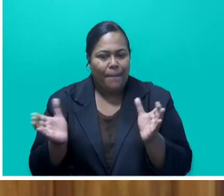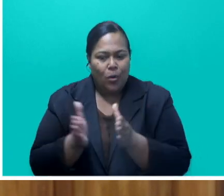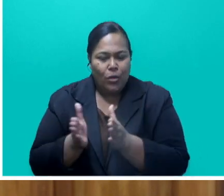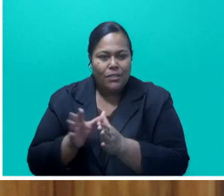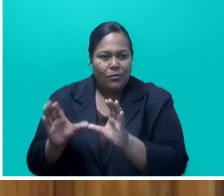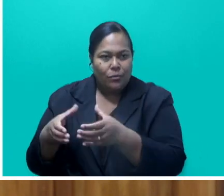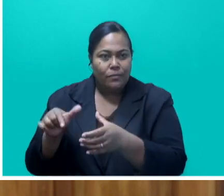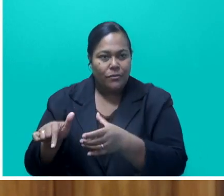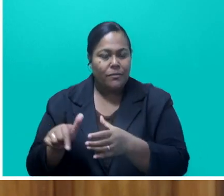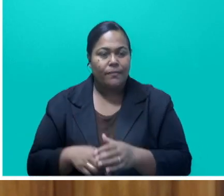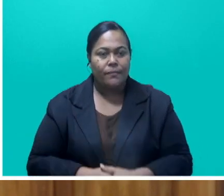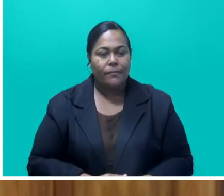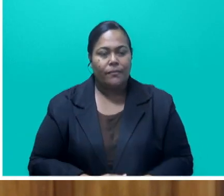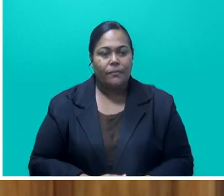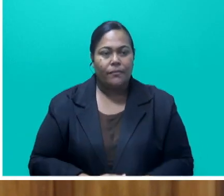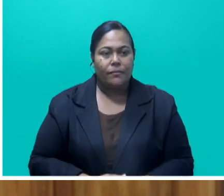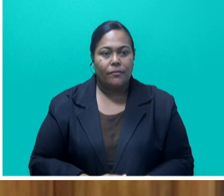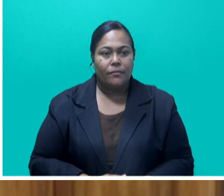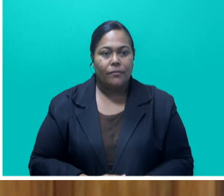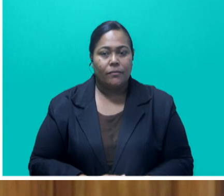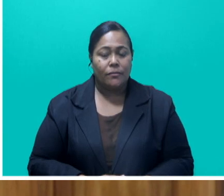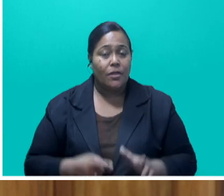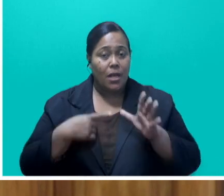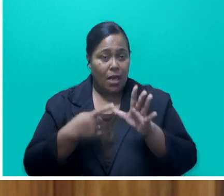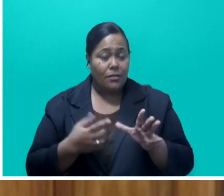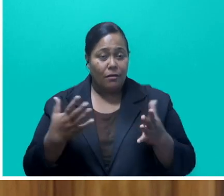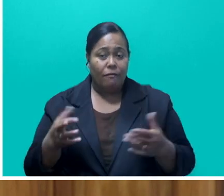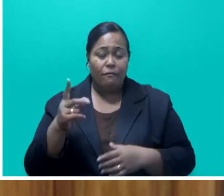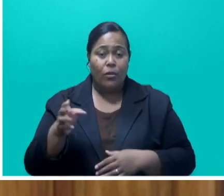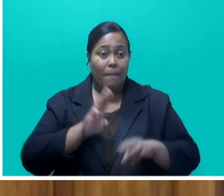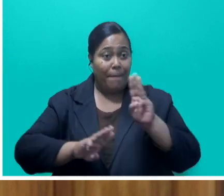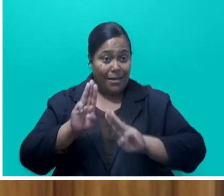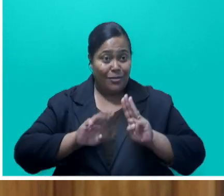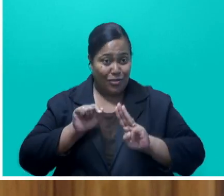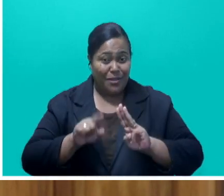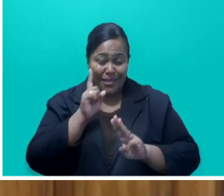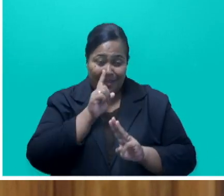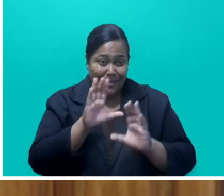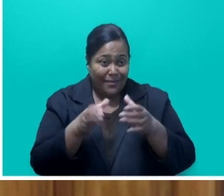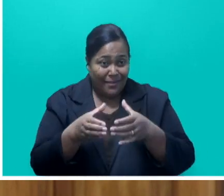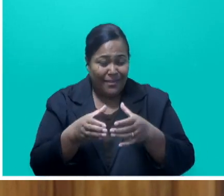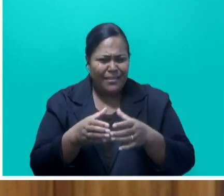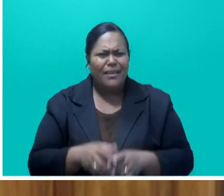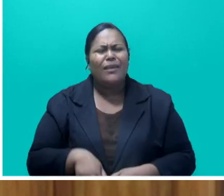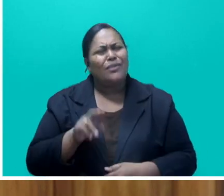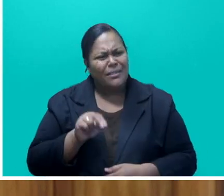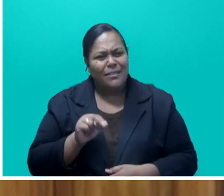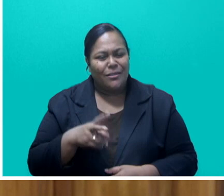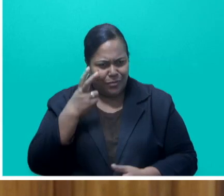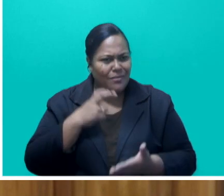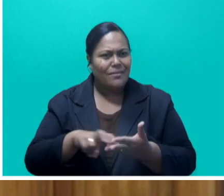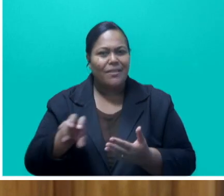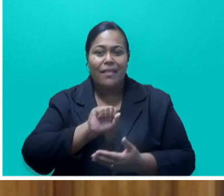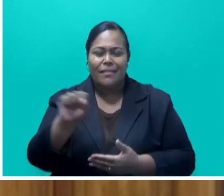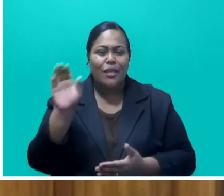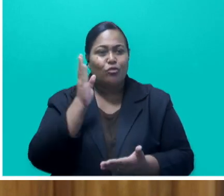communities. Mr. Speaker, sir, the answer to addressing the plight of Melanesians in Fiji is simply to recognize their true identity